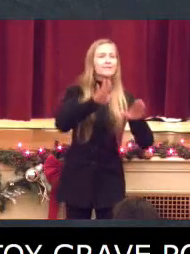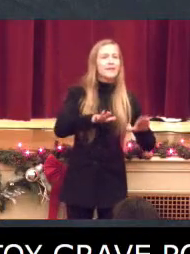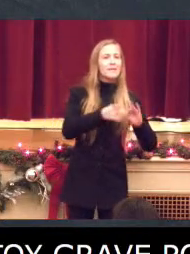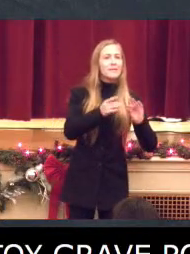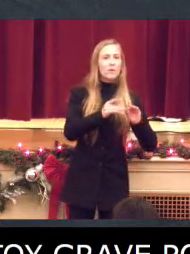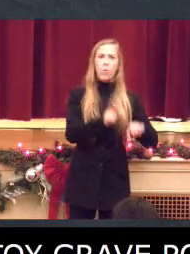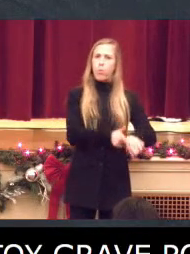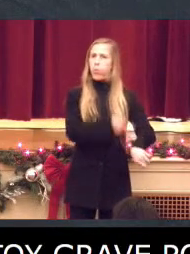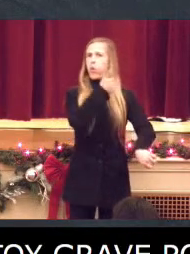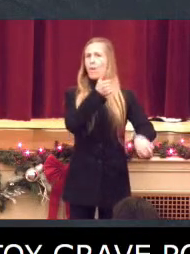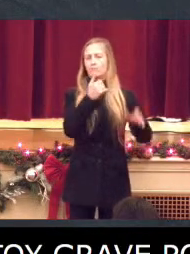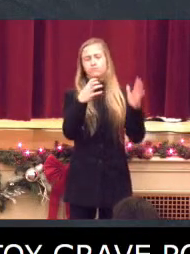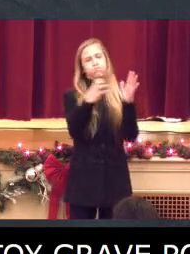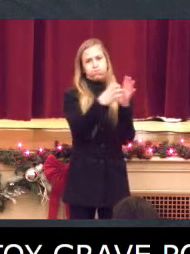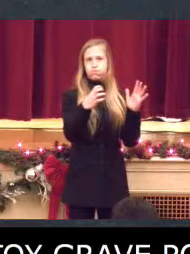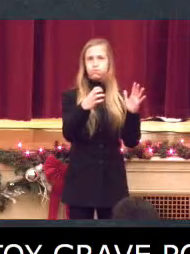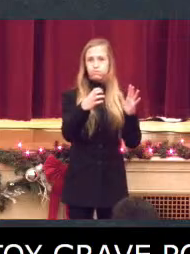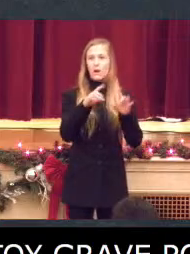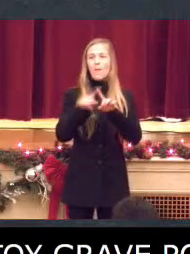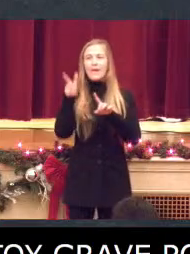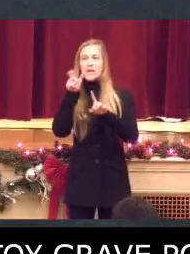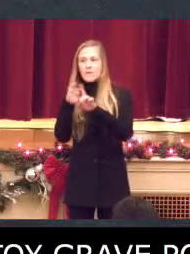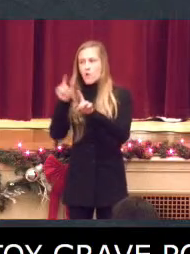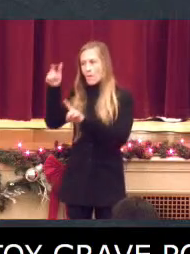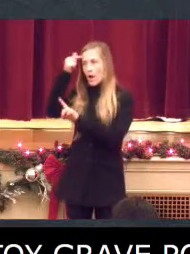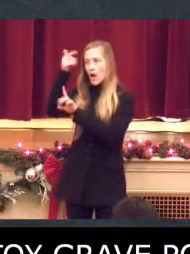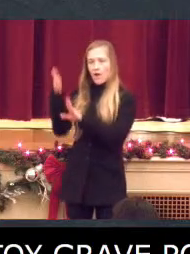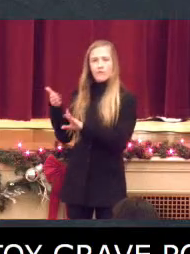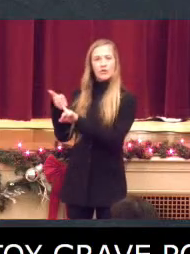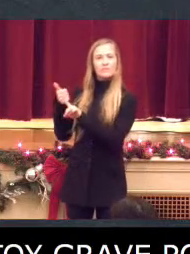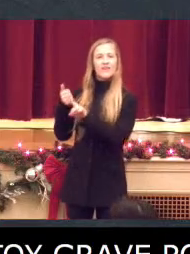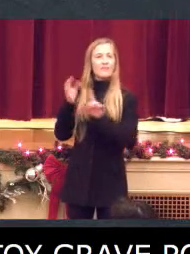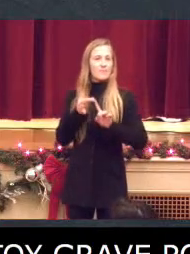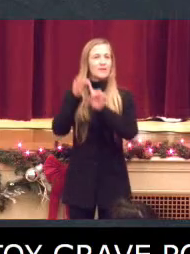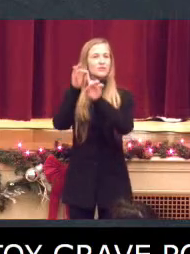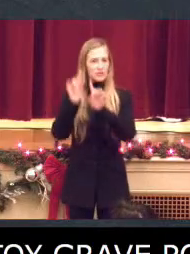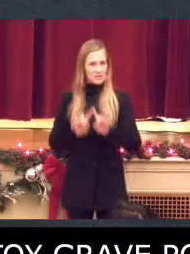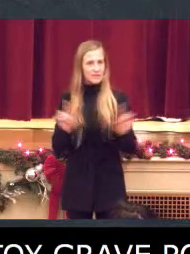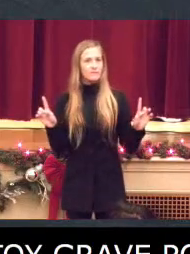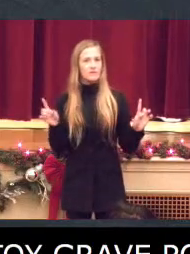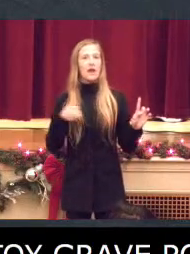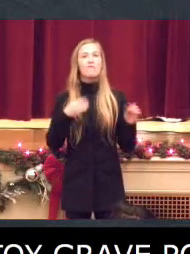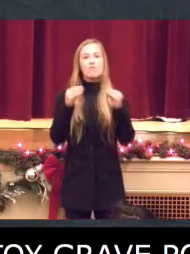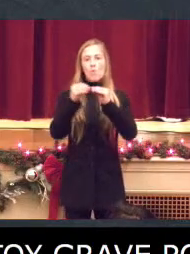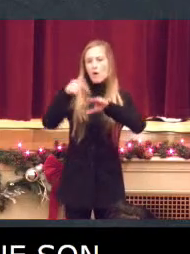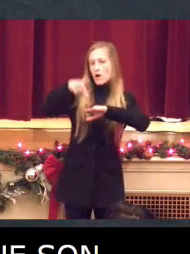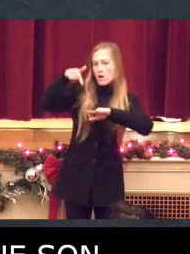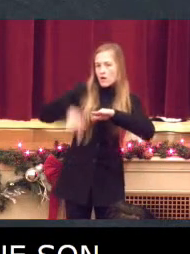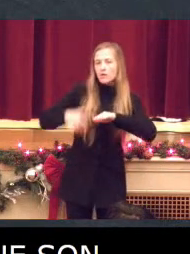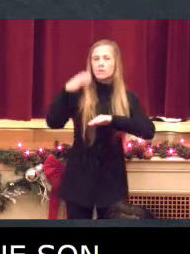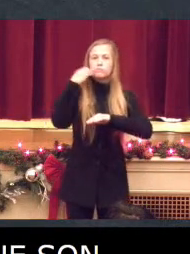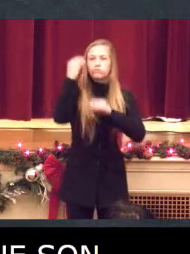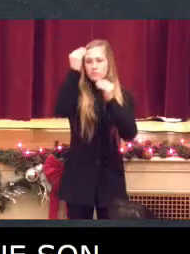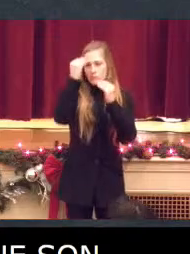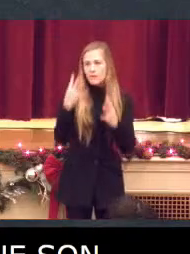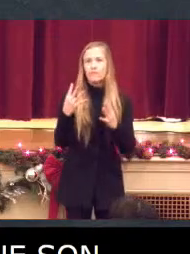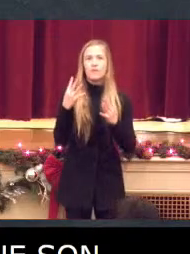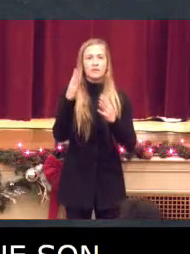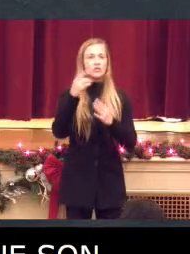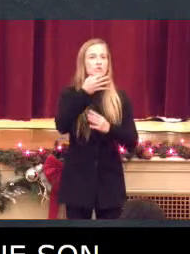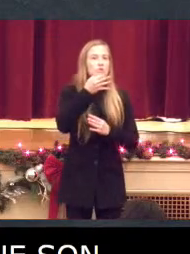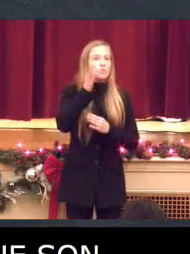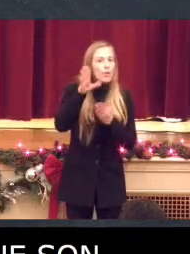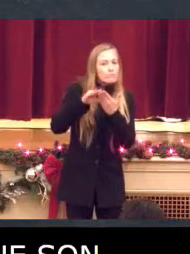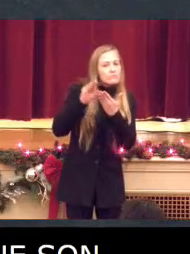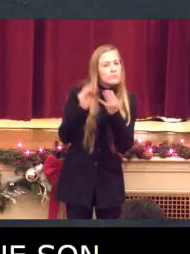but it's another thing for you to hear it right from the governor. And so there's more information that's coming that we'll be learning about, and so